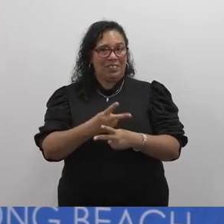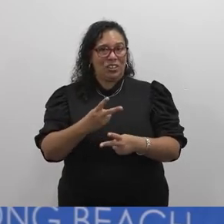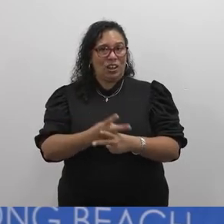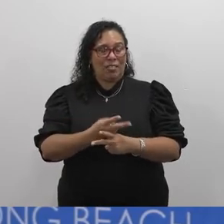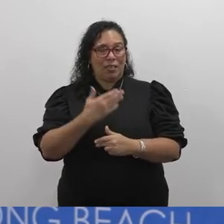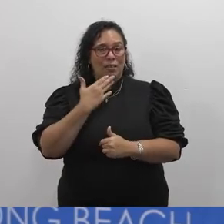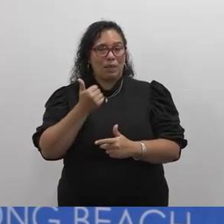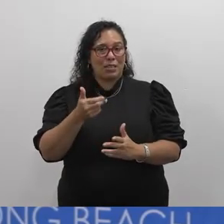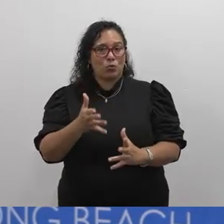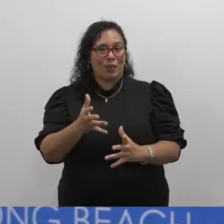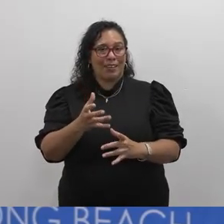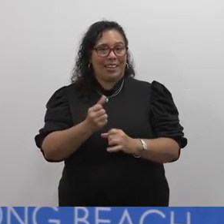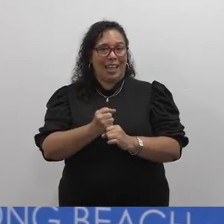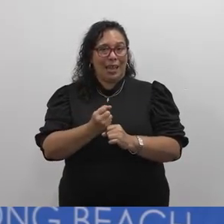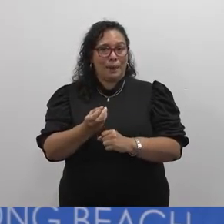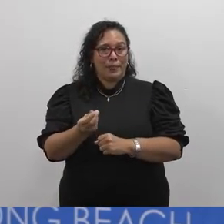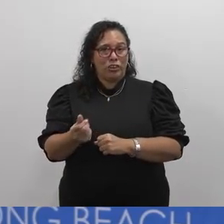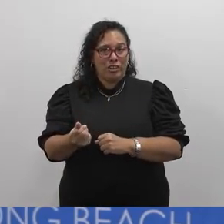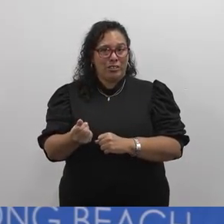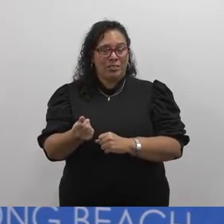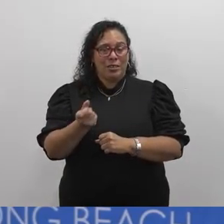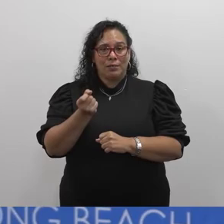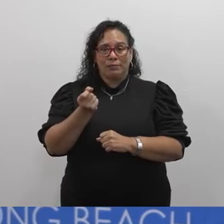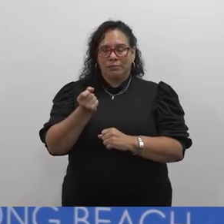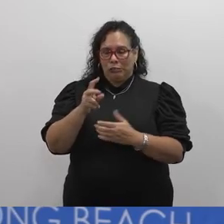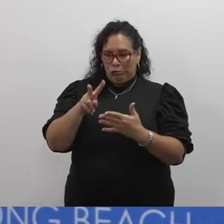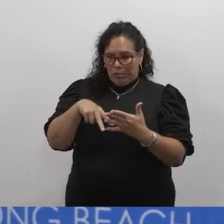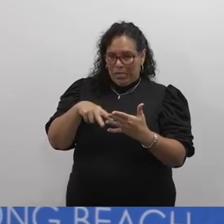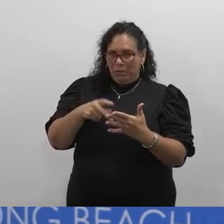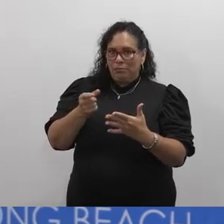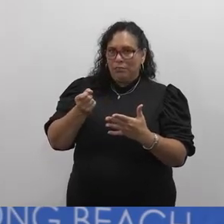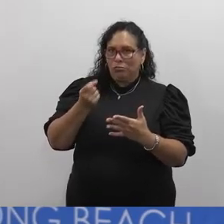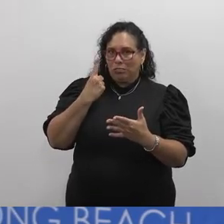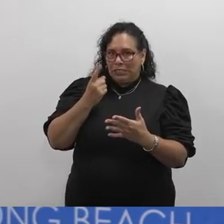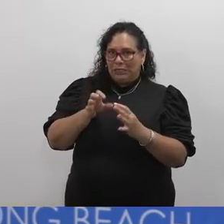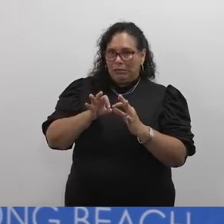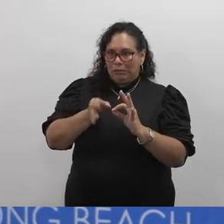for us to receive materials, make sense of the materials, and then be